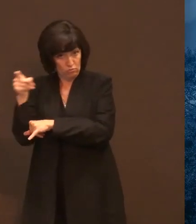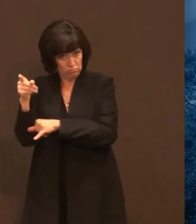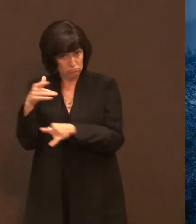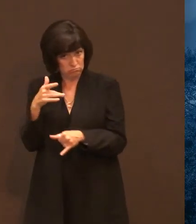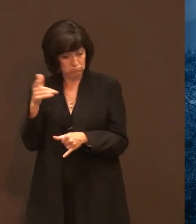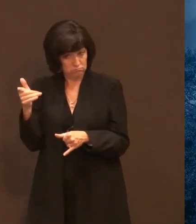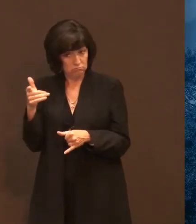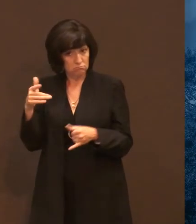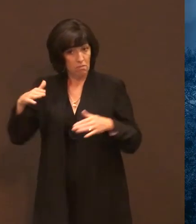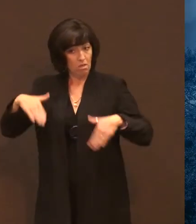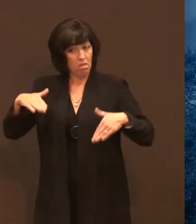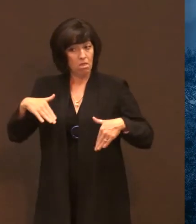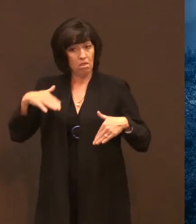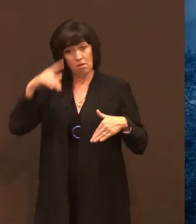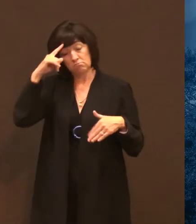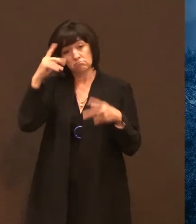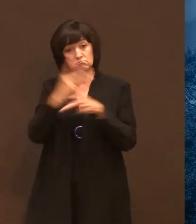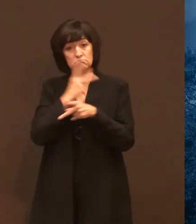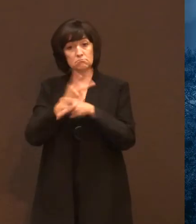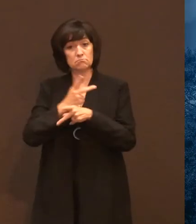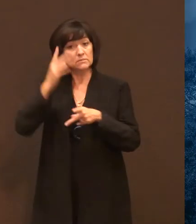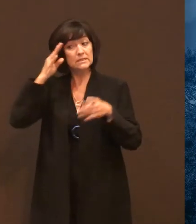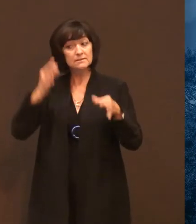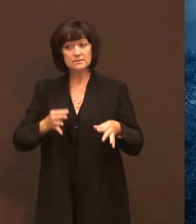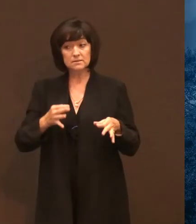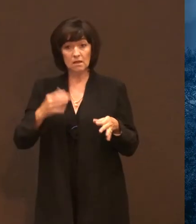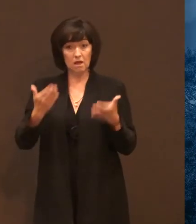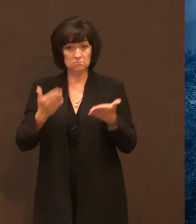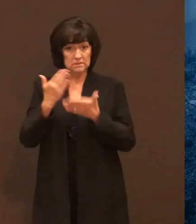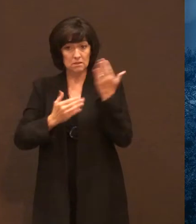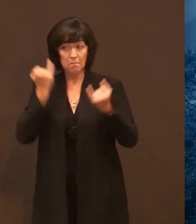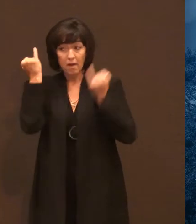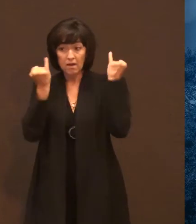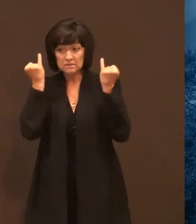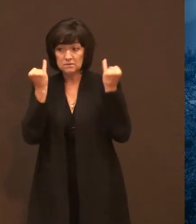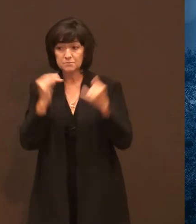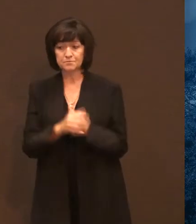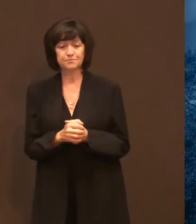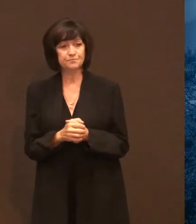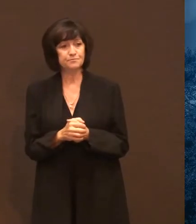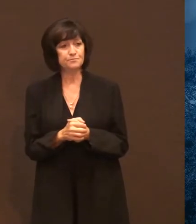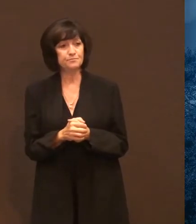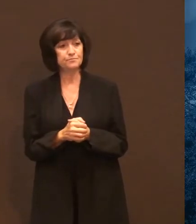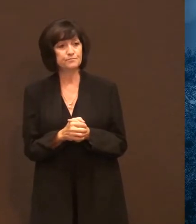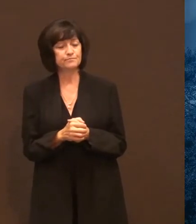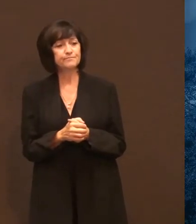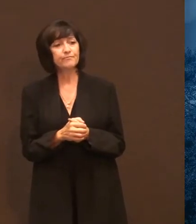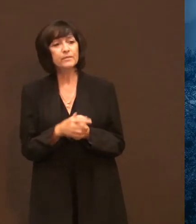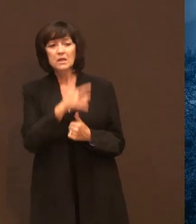me talk about my own view, which is the